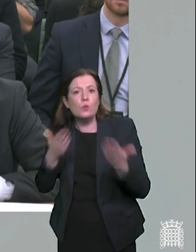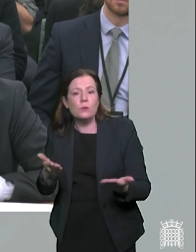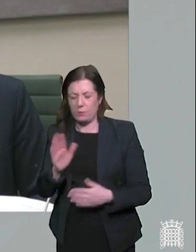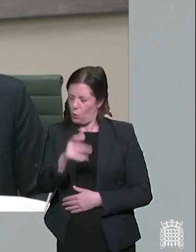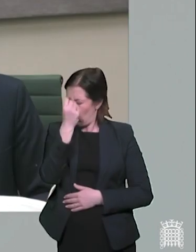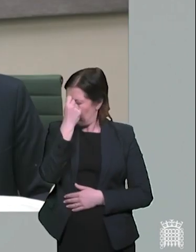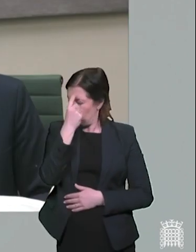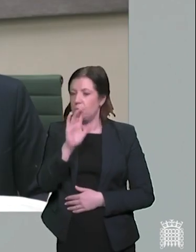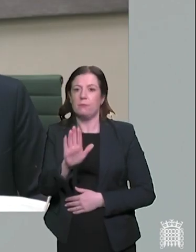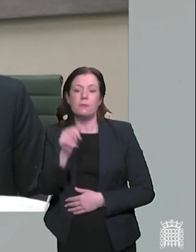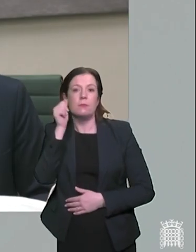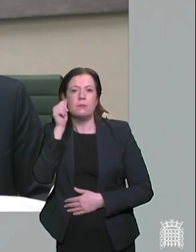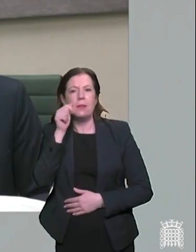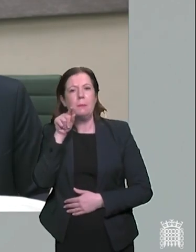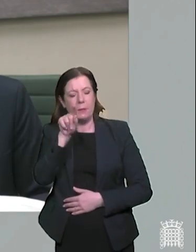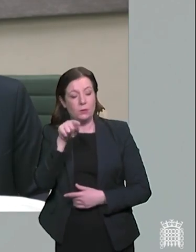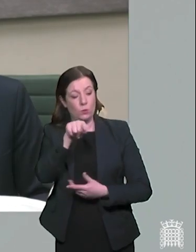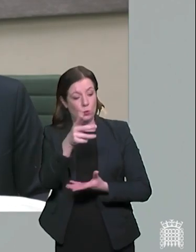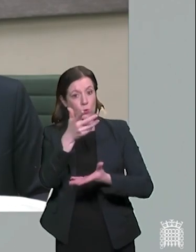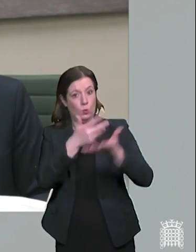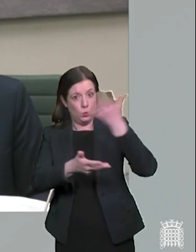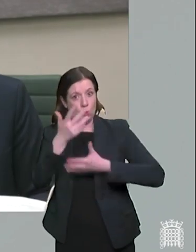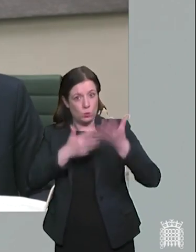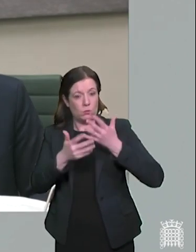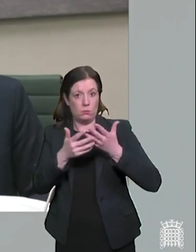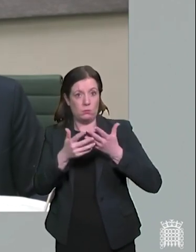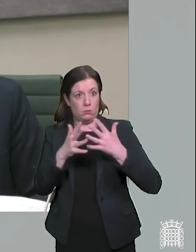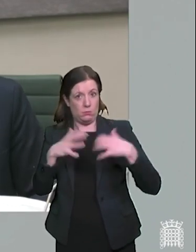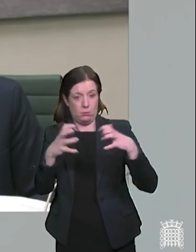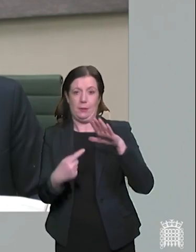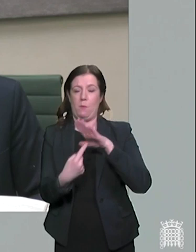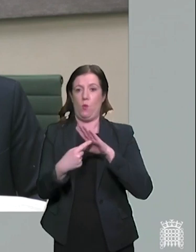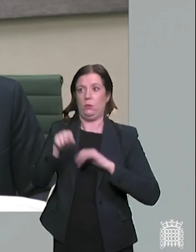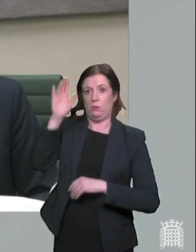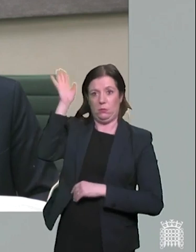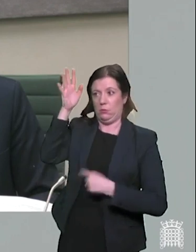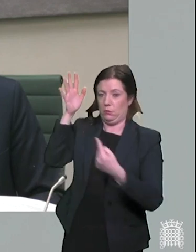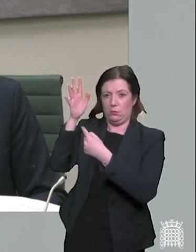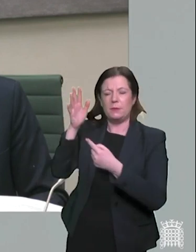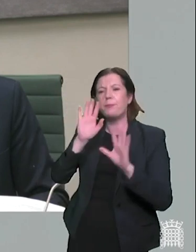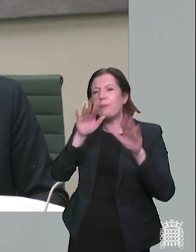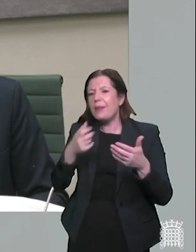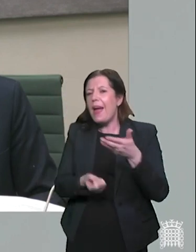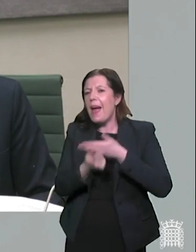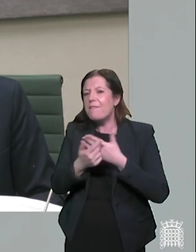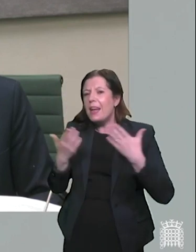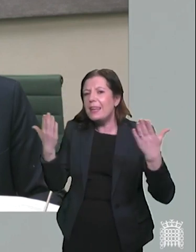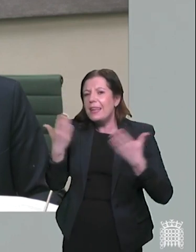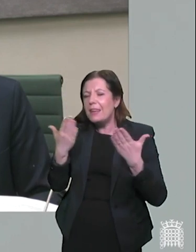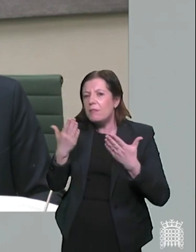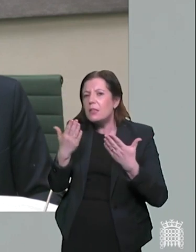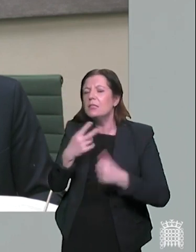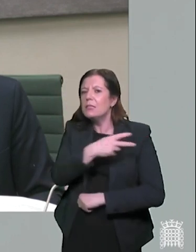know that, but it's what you said about it to the House of Commons is what matters. We know it was a leaving event for a member of